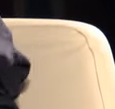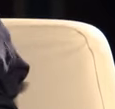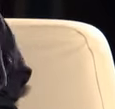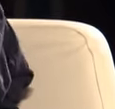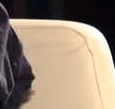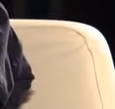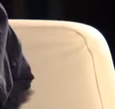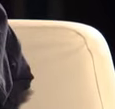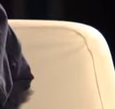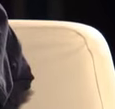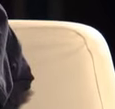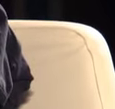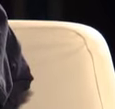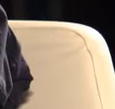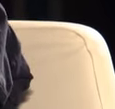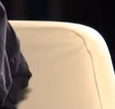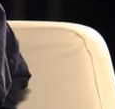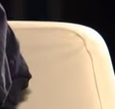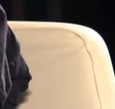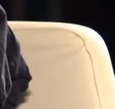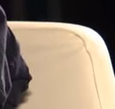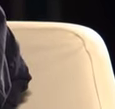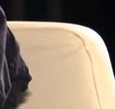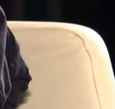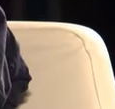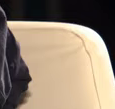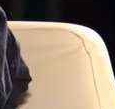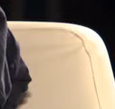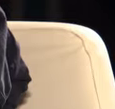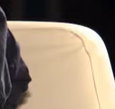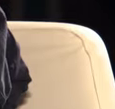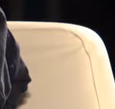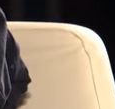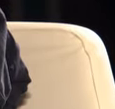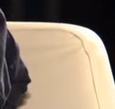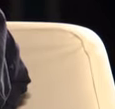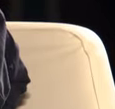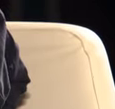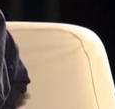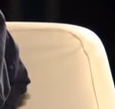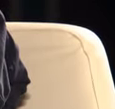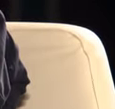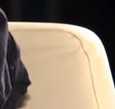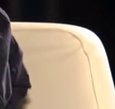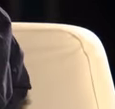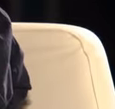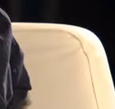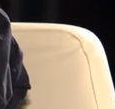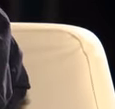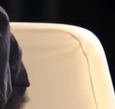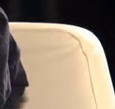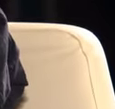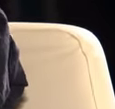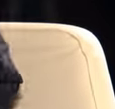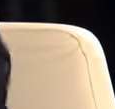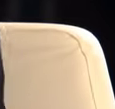grassroots with grassroots communities in the national. There are some, for instance, like West Papua and Kanaki and others who are still in bare life